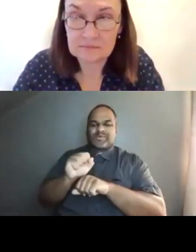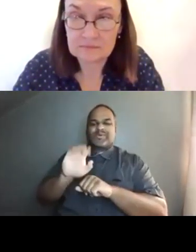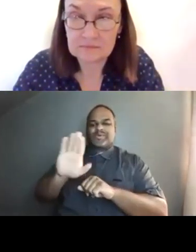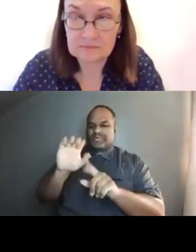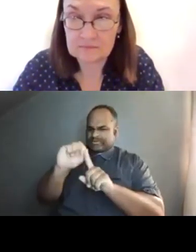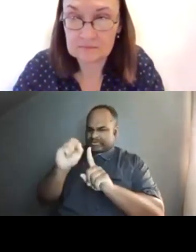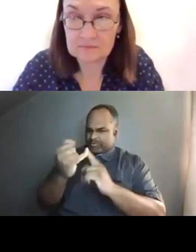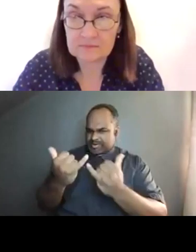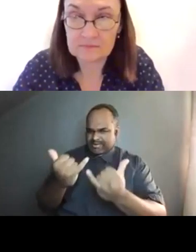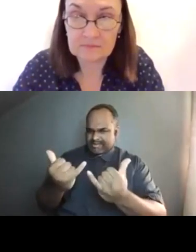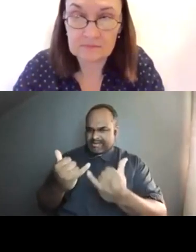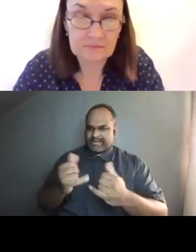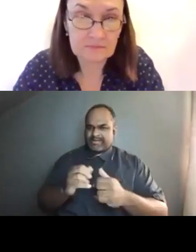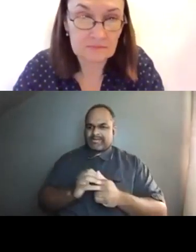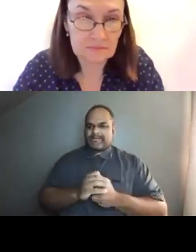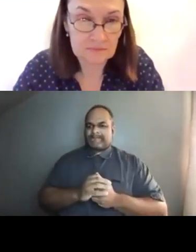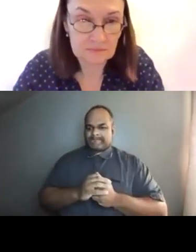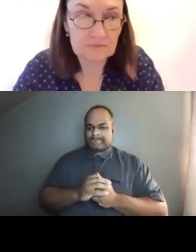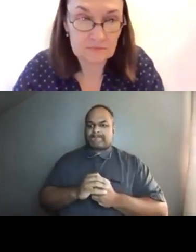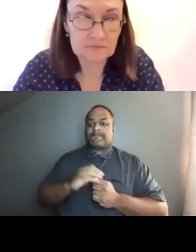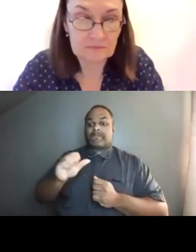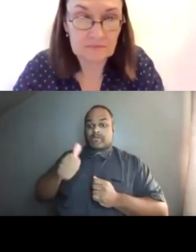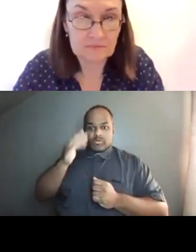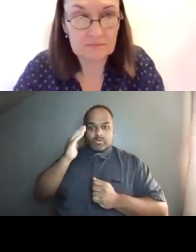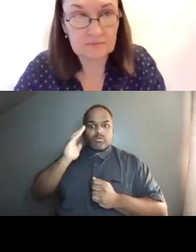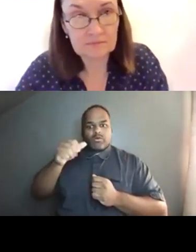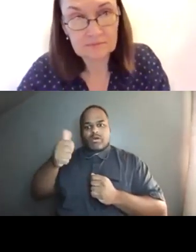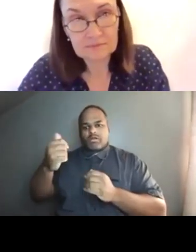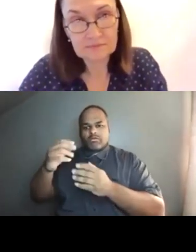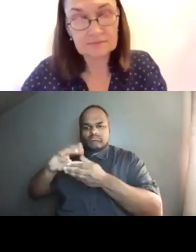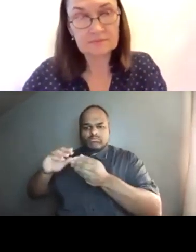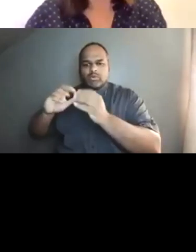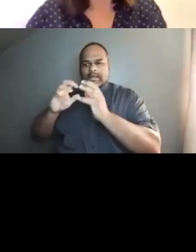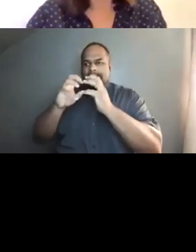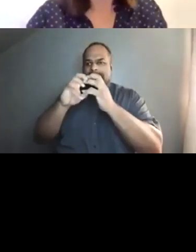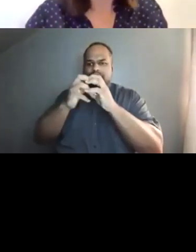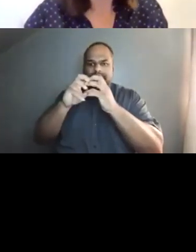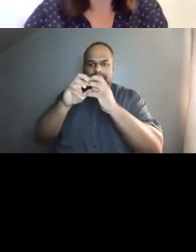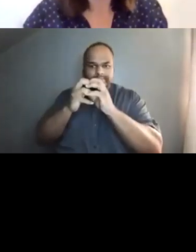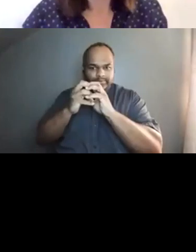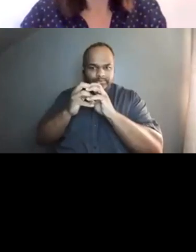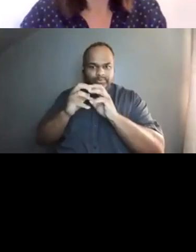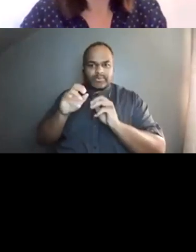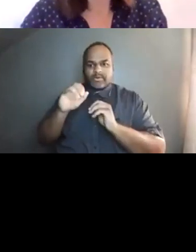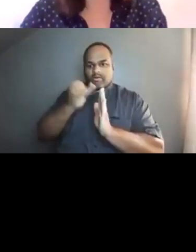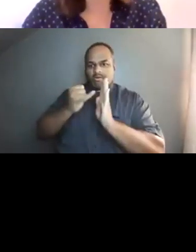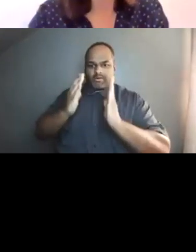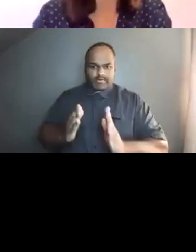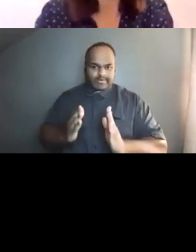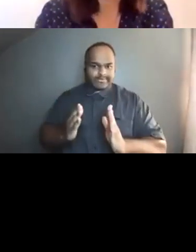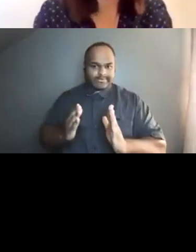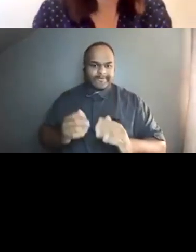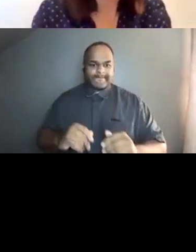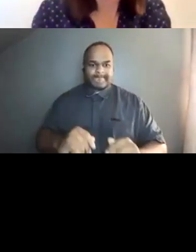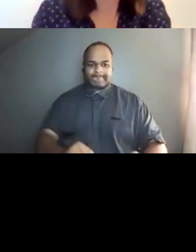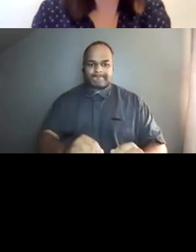Yulia Tsvetkova, about who you'll learn a lot more from Kira and Sasha, is an intersectional artist.